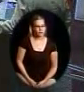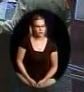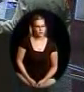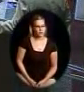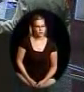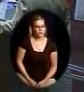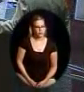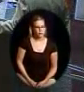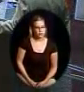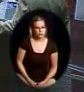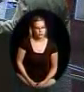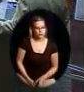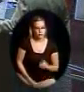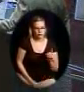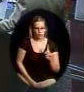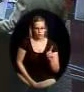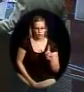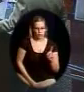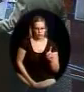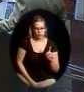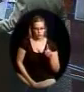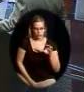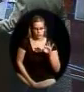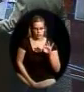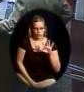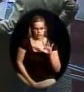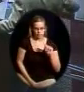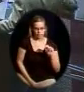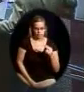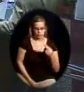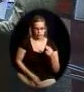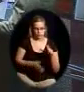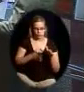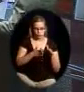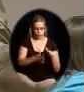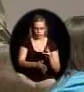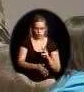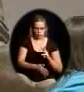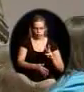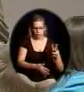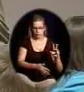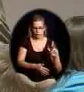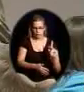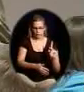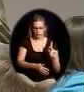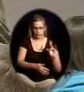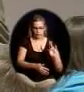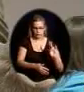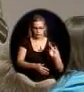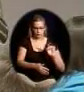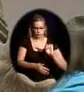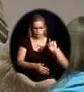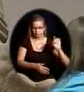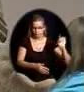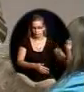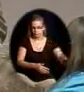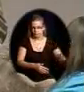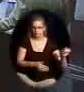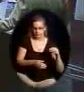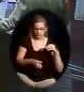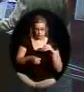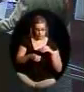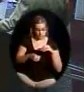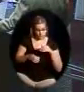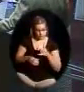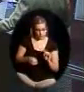I'm not familiar with St. James. Where are they located? On 95th Street, west of K7, way out there. And They're in